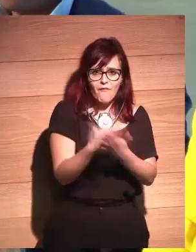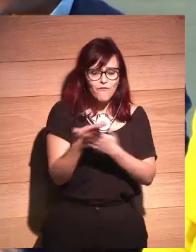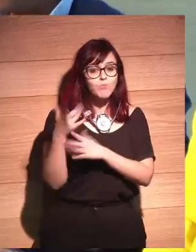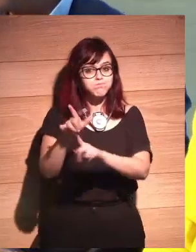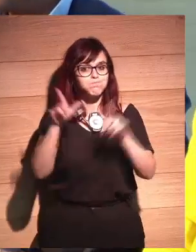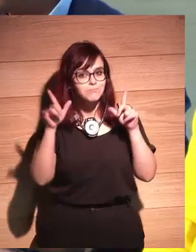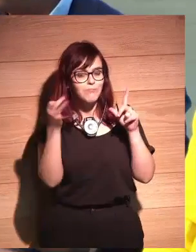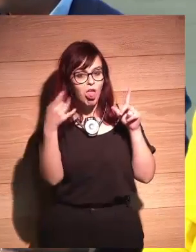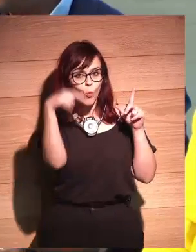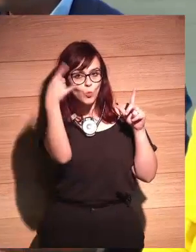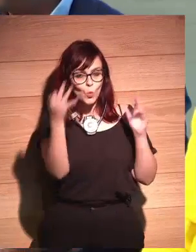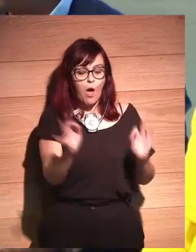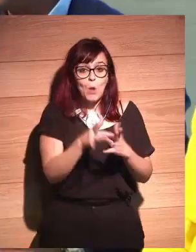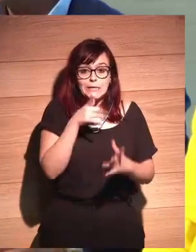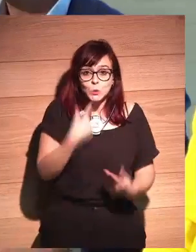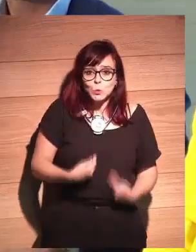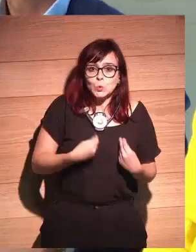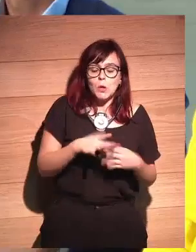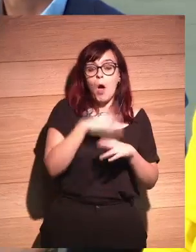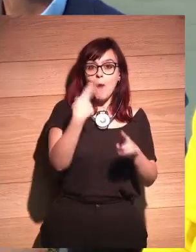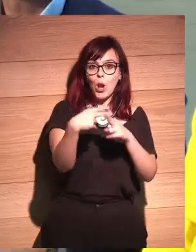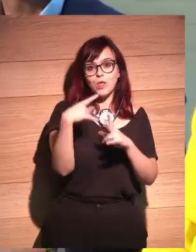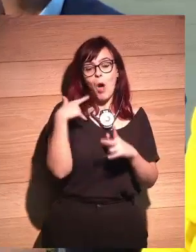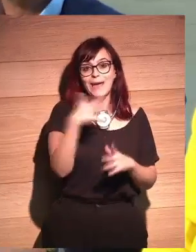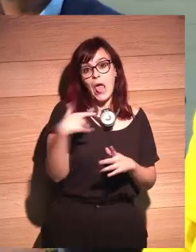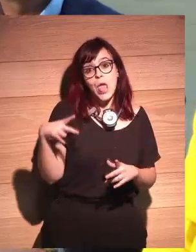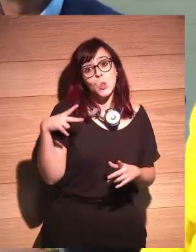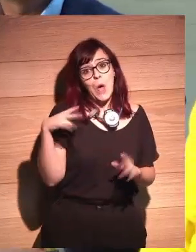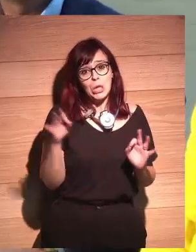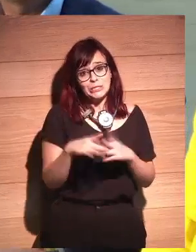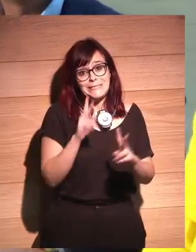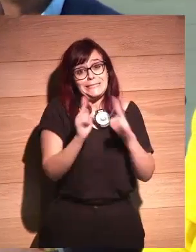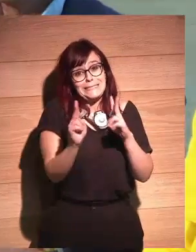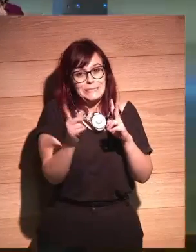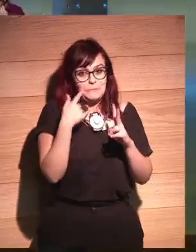politically correct. That's the other side of the game, right?